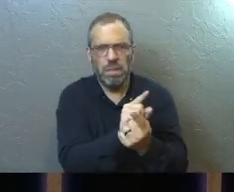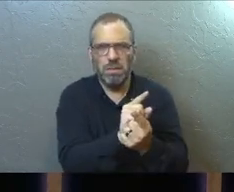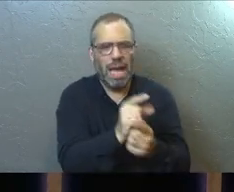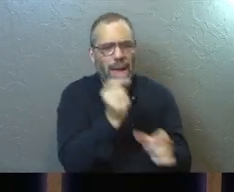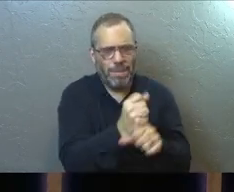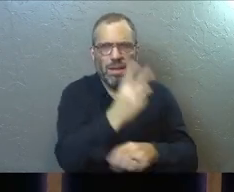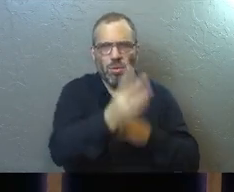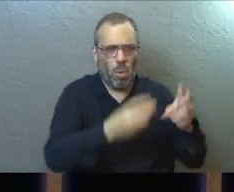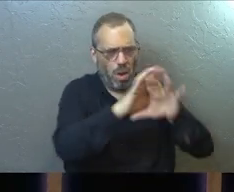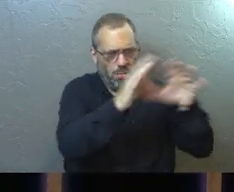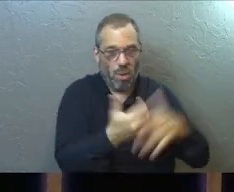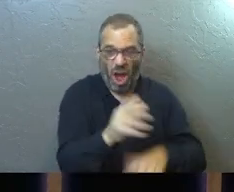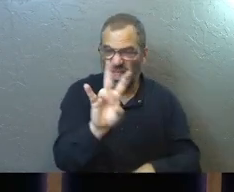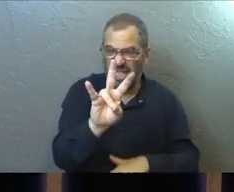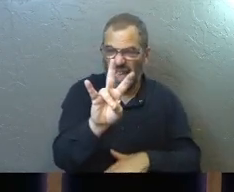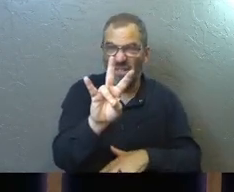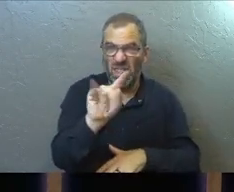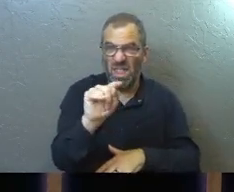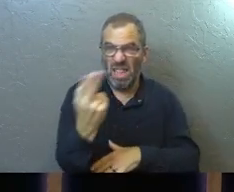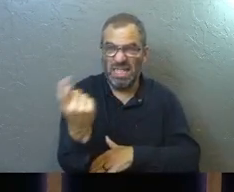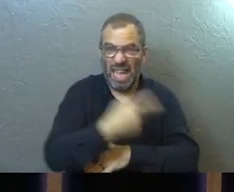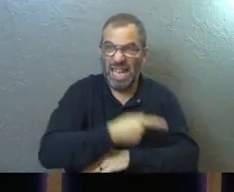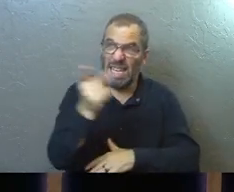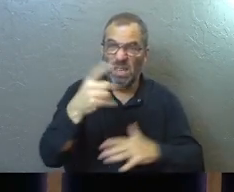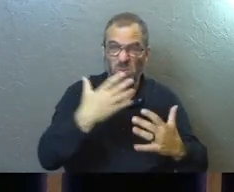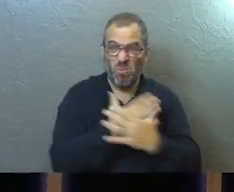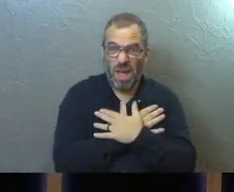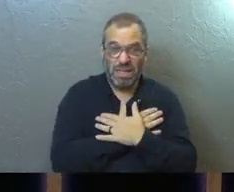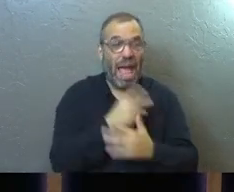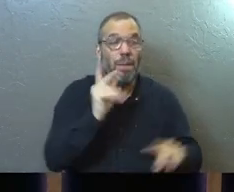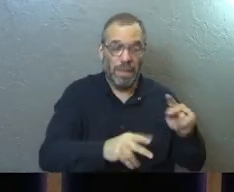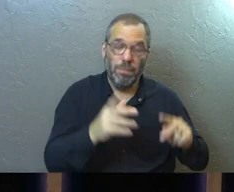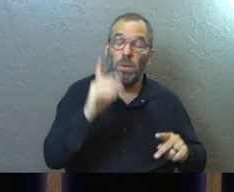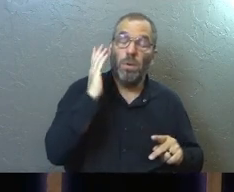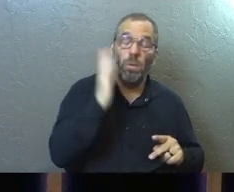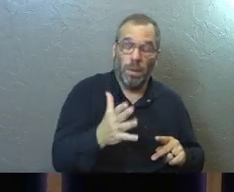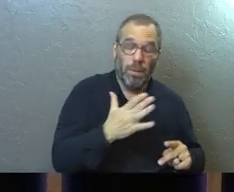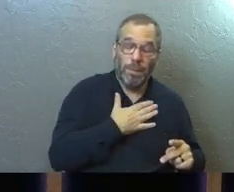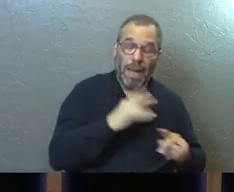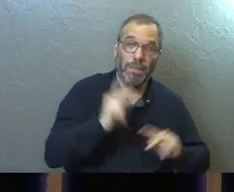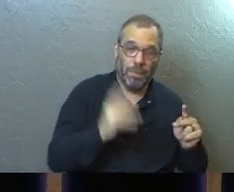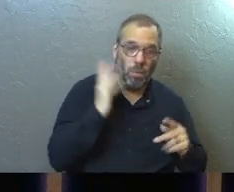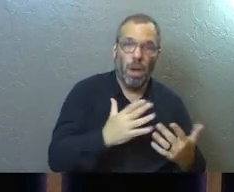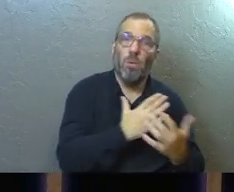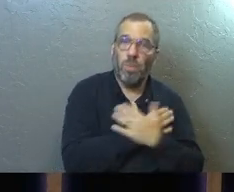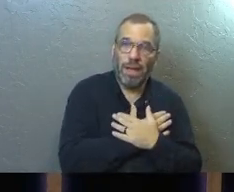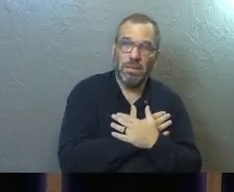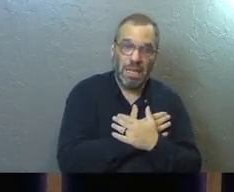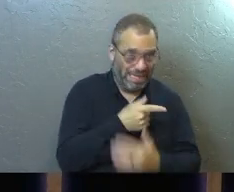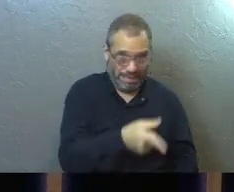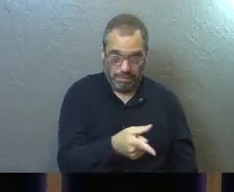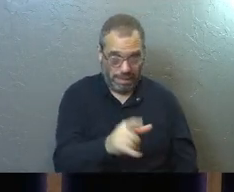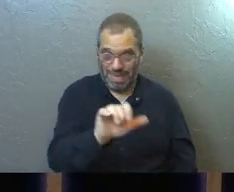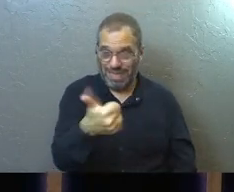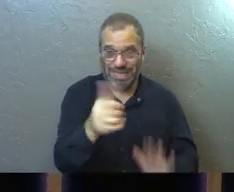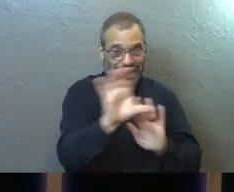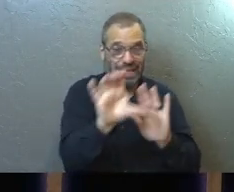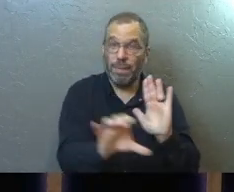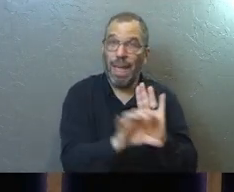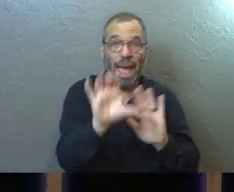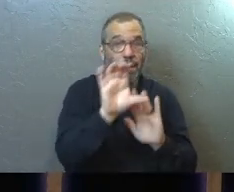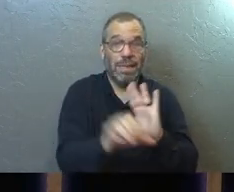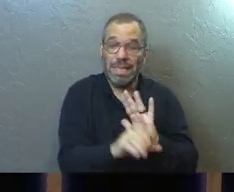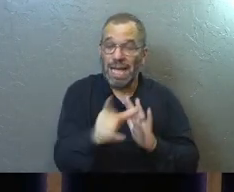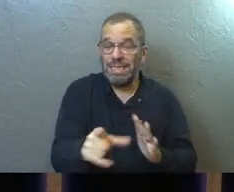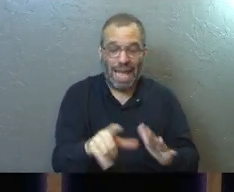in as he creates the world, and on the seventh day he rests. And he's like, and my people are going to rest. And I need my people to rest. And it's right there in the Ten Commandments as well.